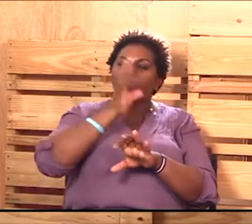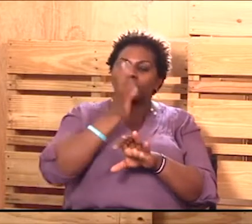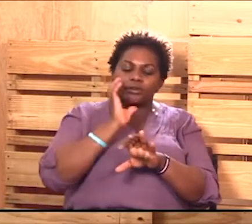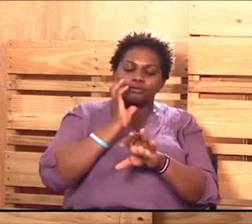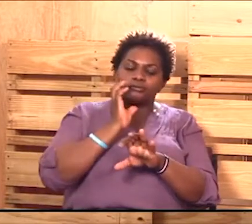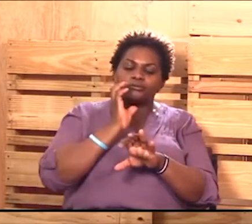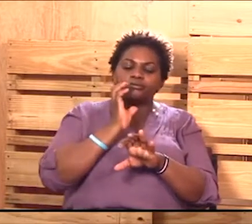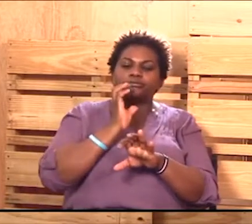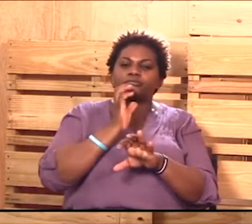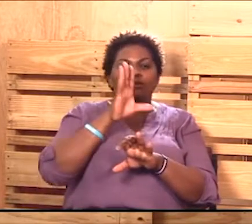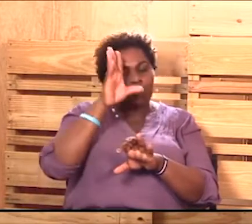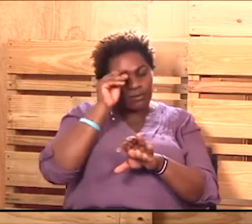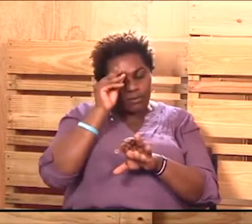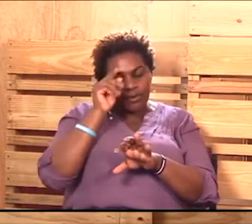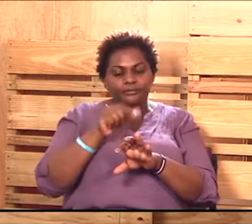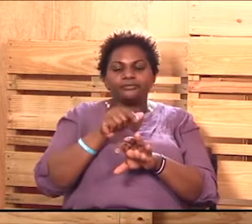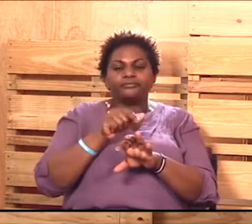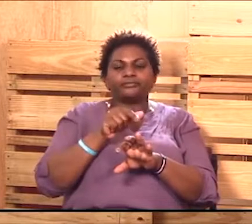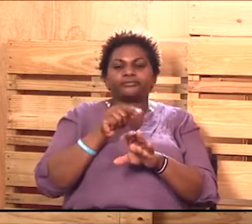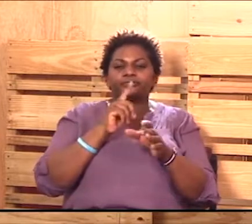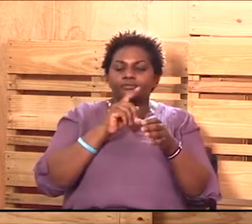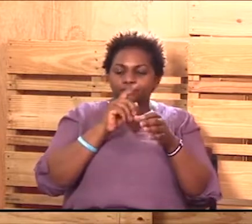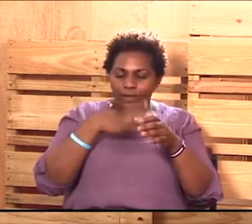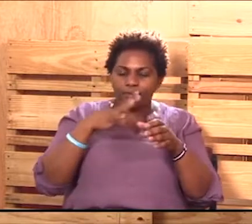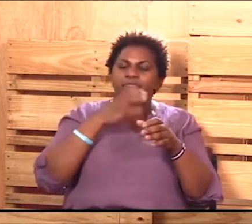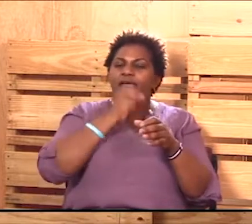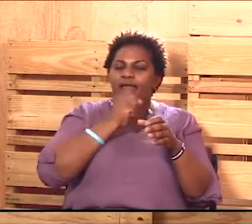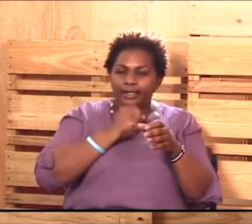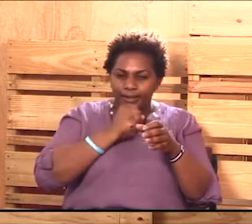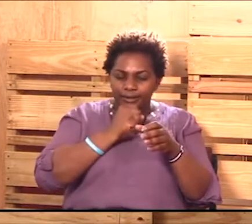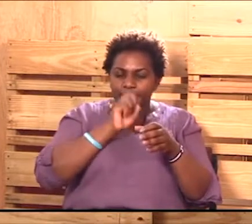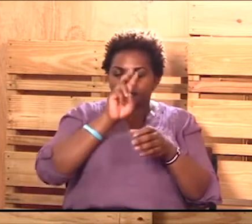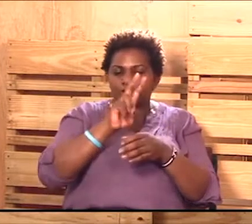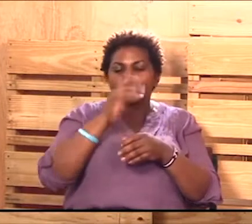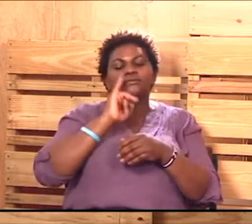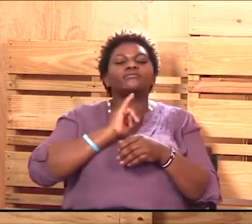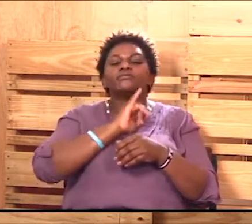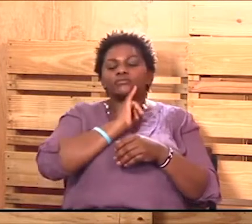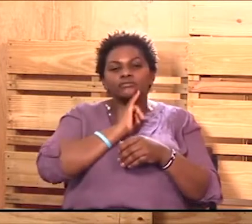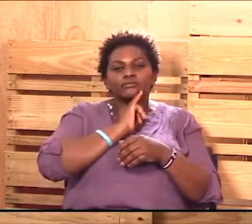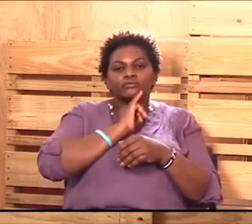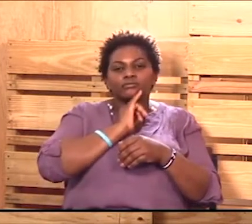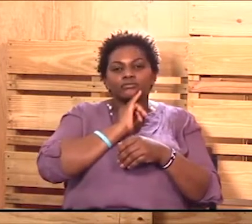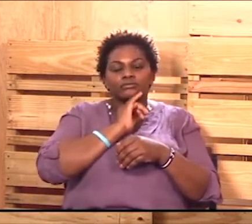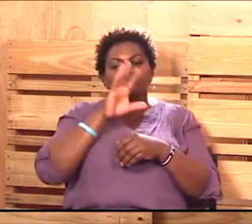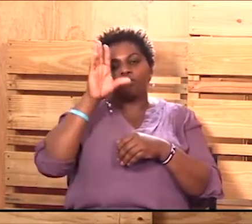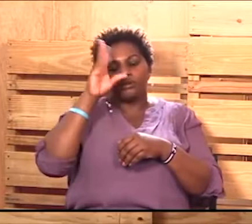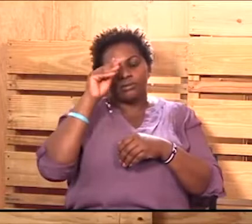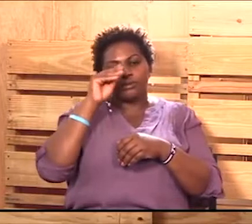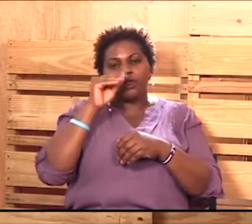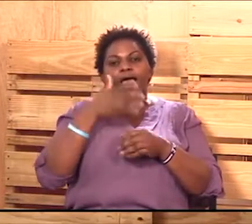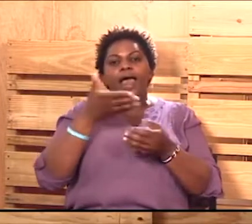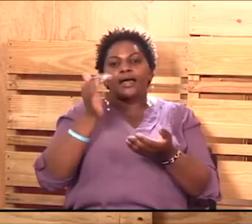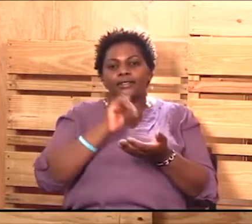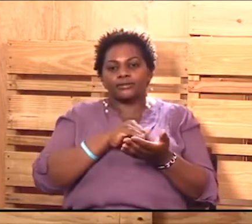drink." So Moses did this in the sight of the elders of Israel. And so Moses asks